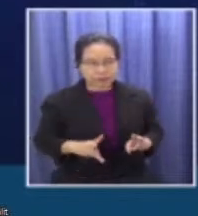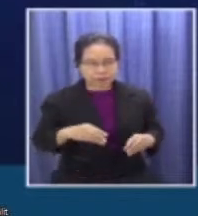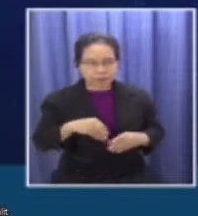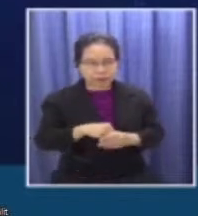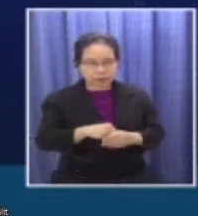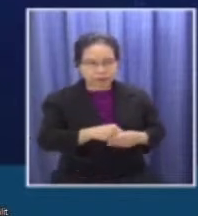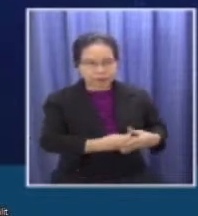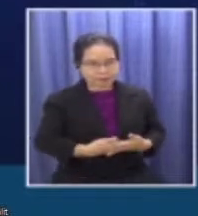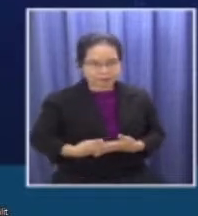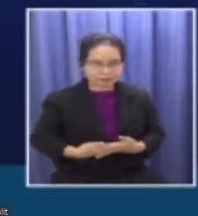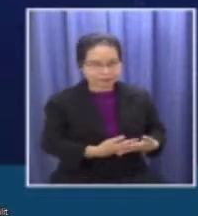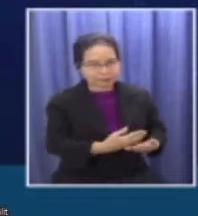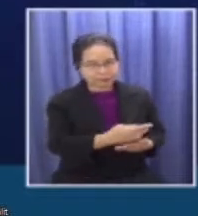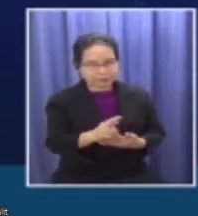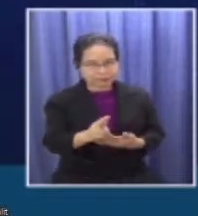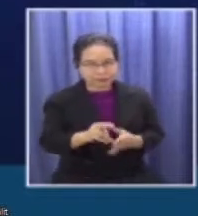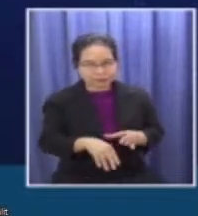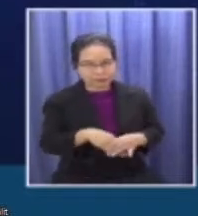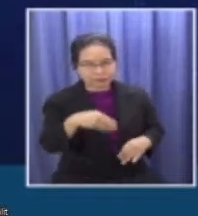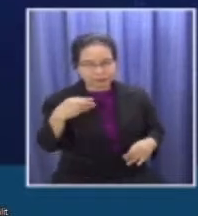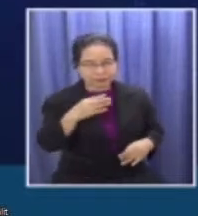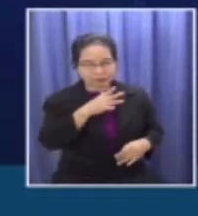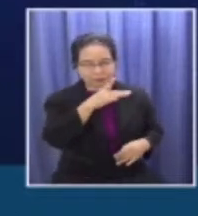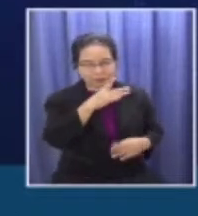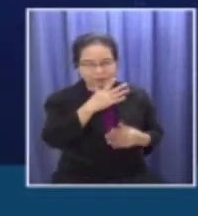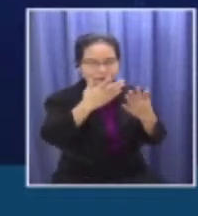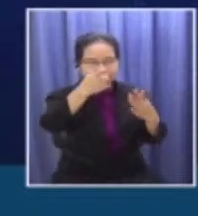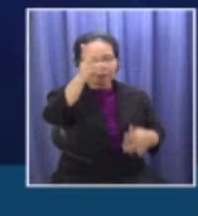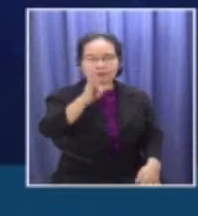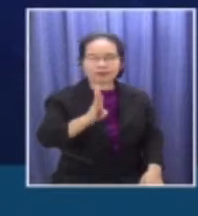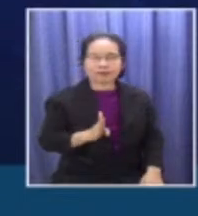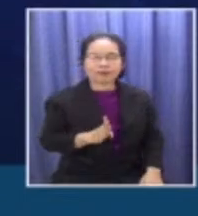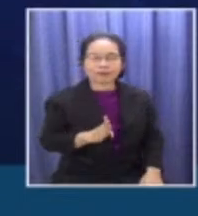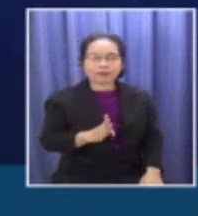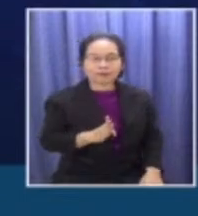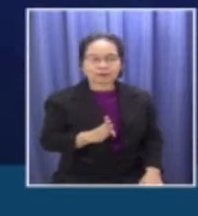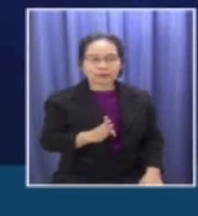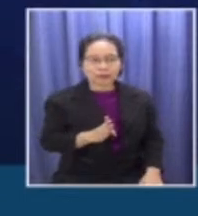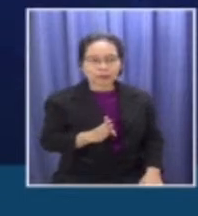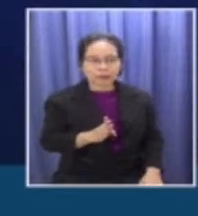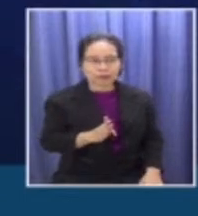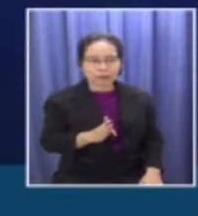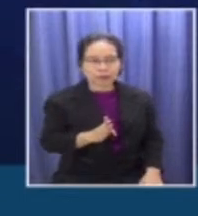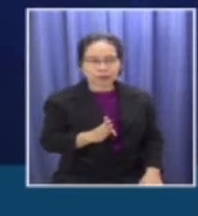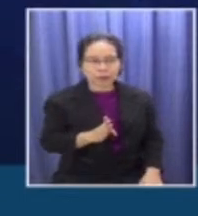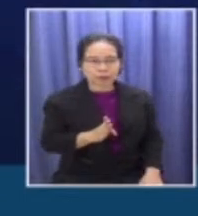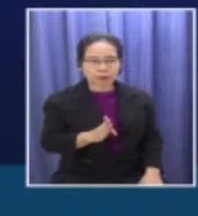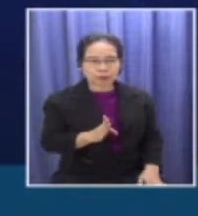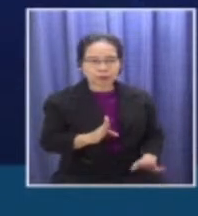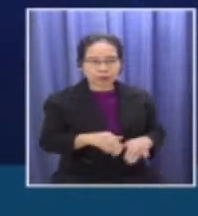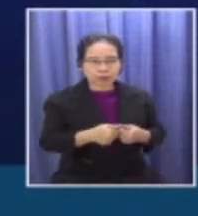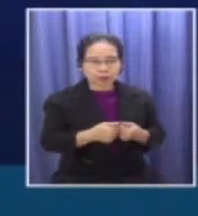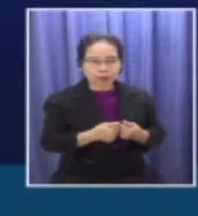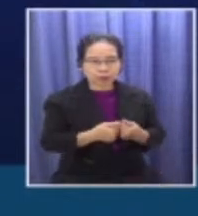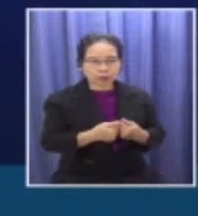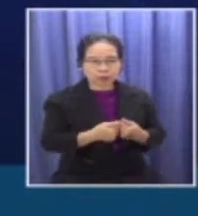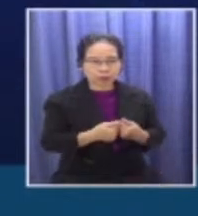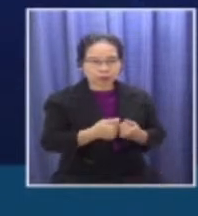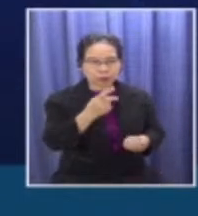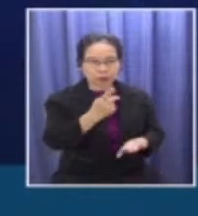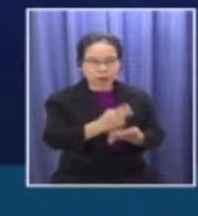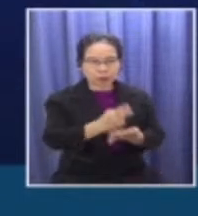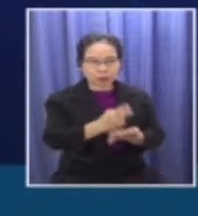body, while he was a baby or after he was born by Mary.